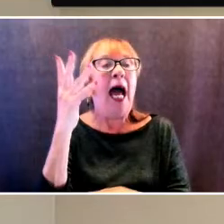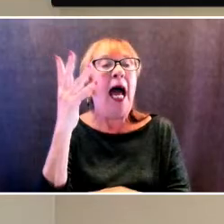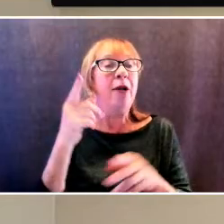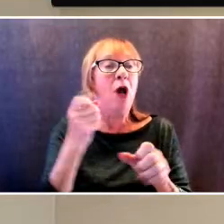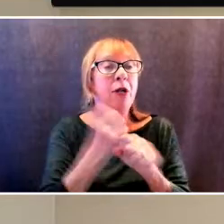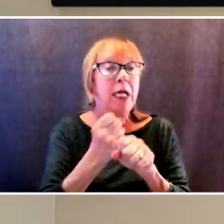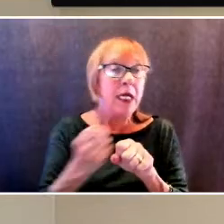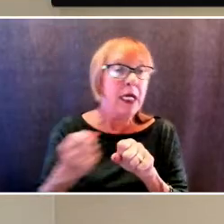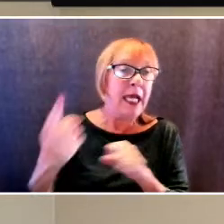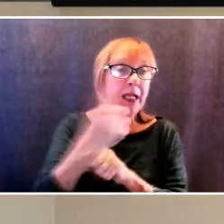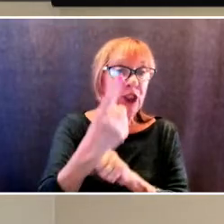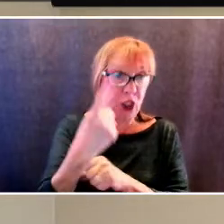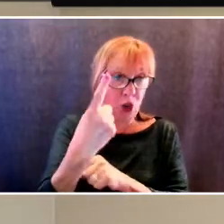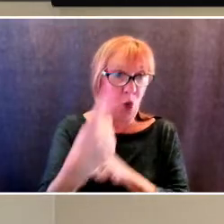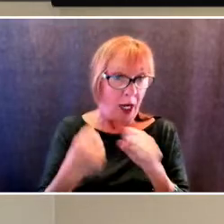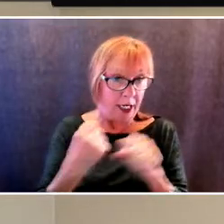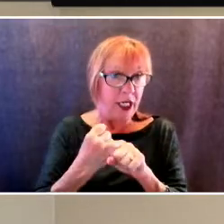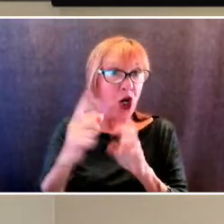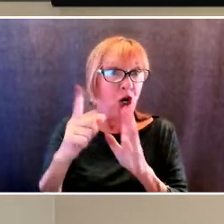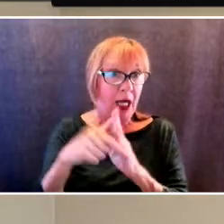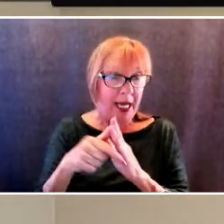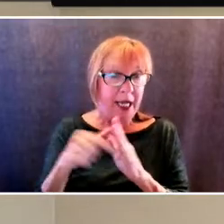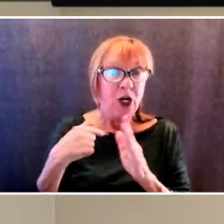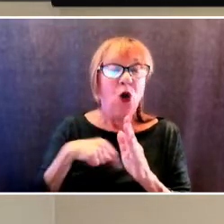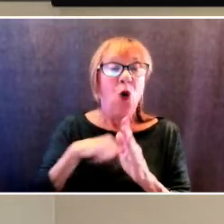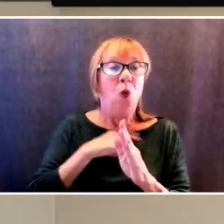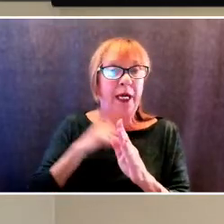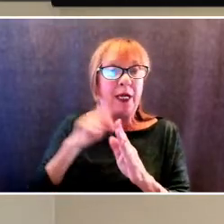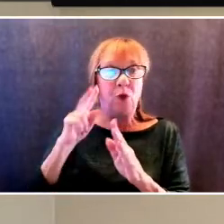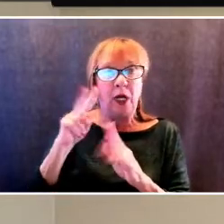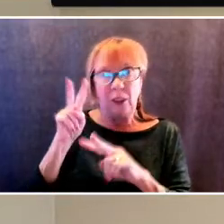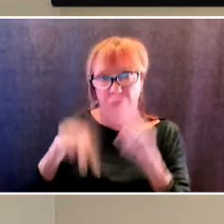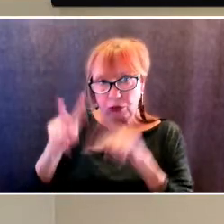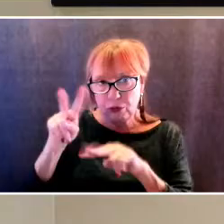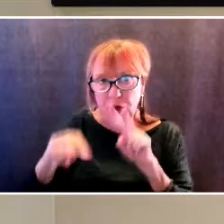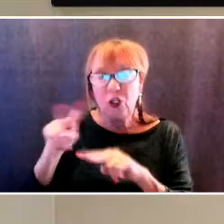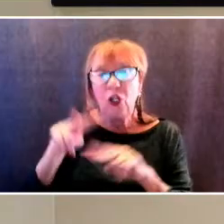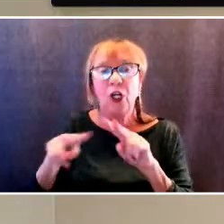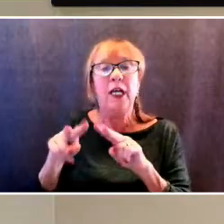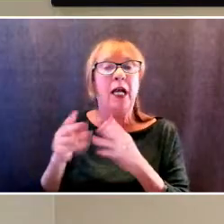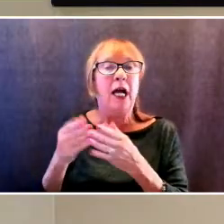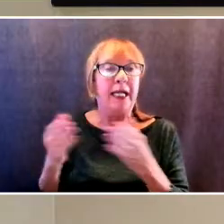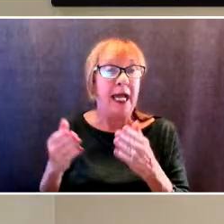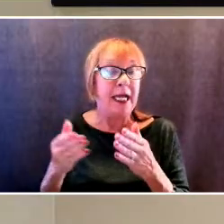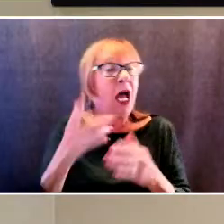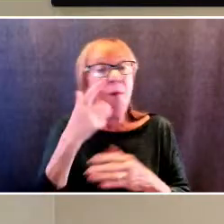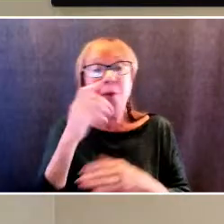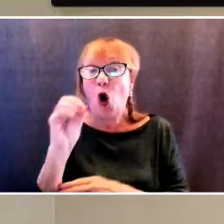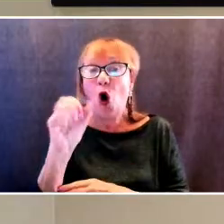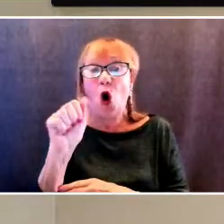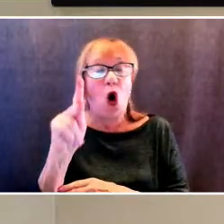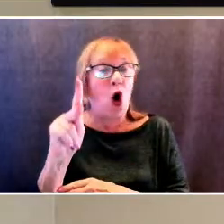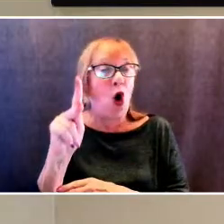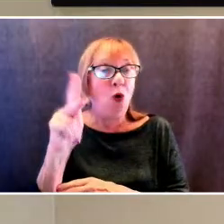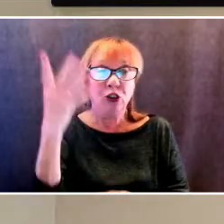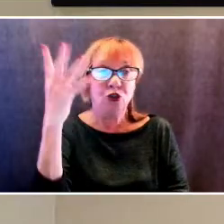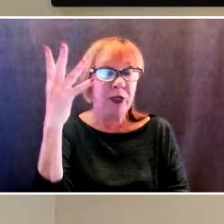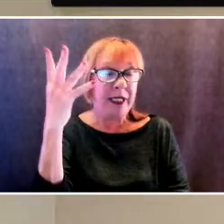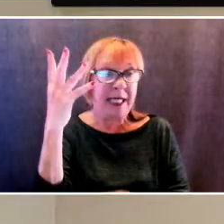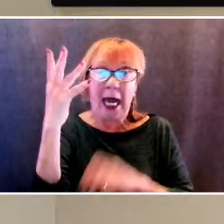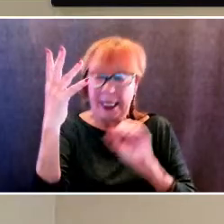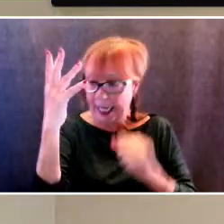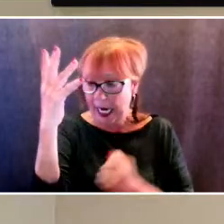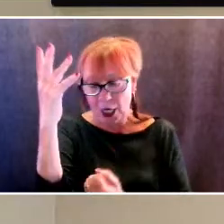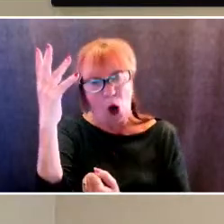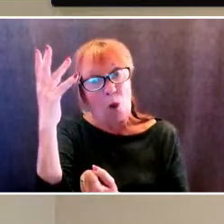because oaks are highly resilient, and what may look like a partial burn may end up flourishing.